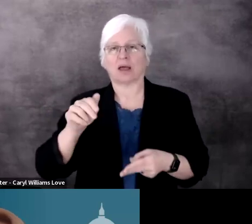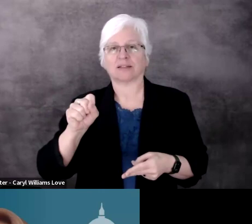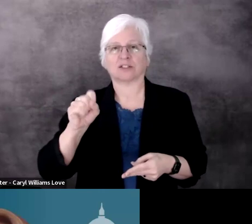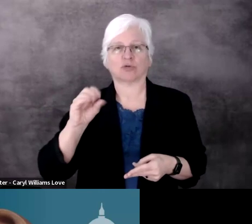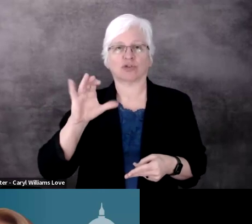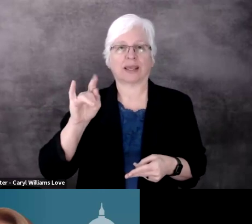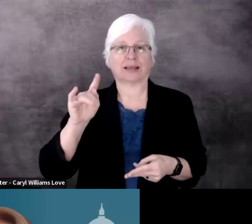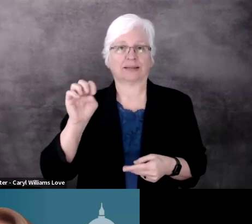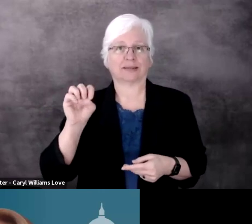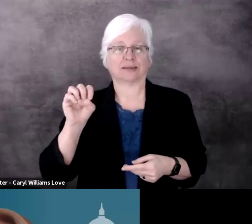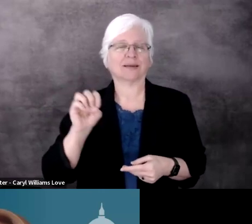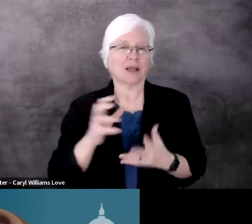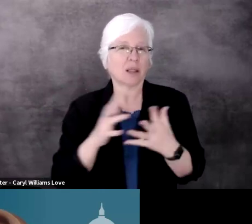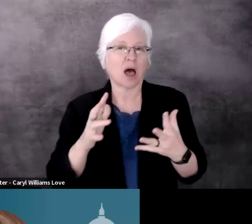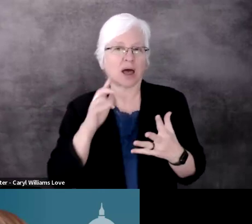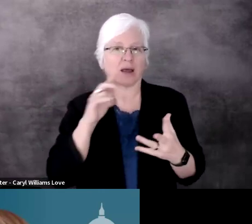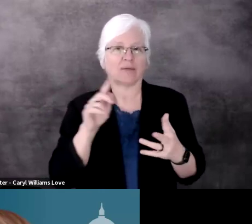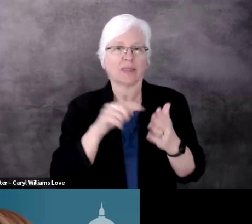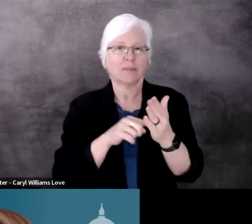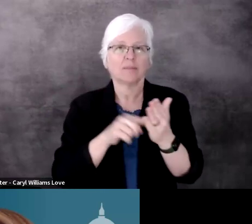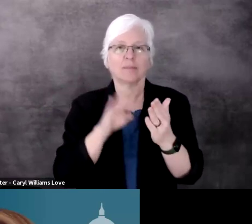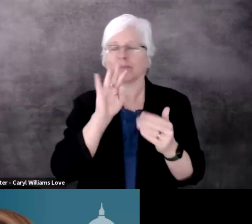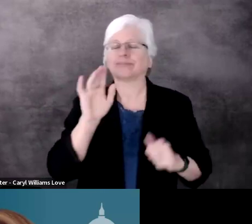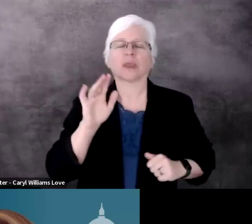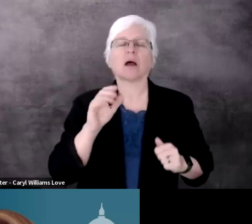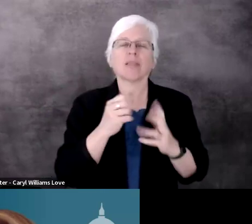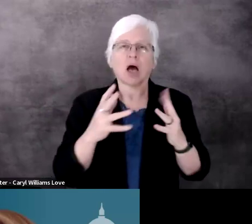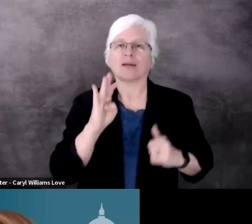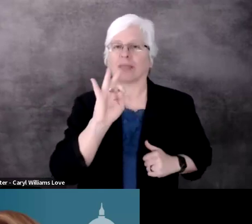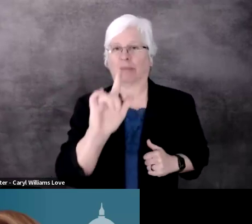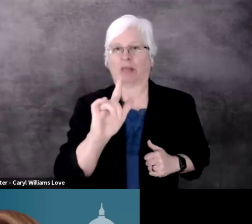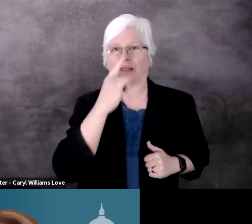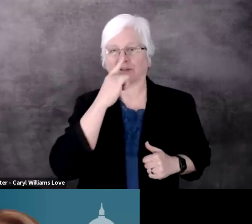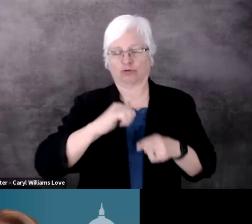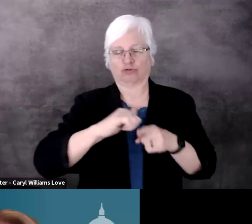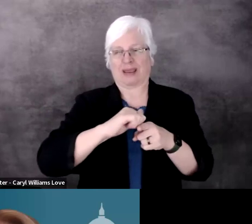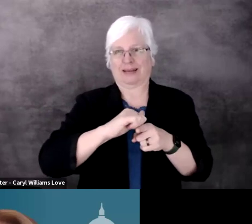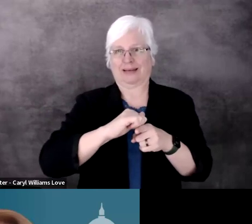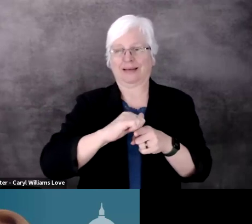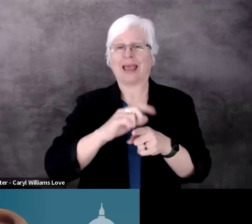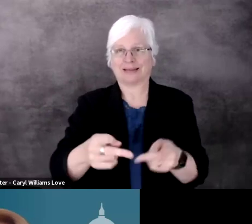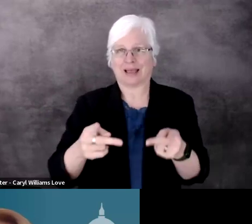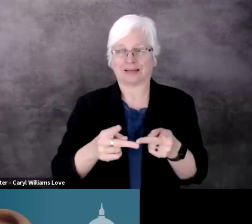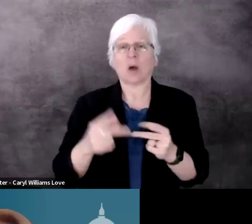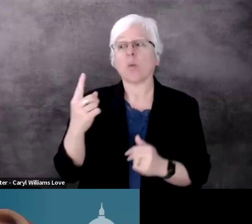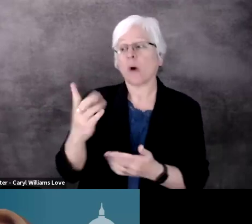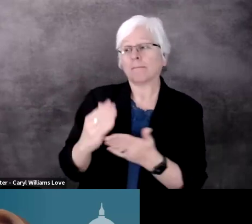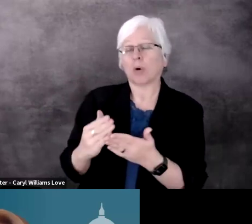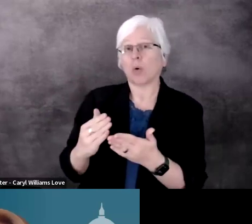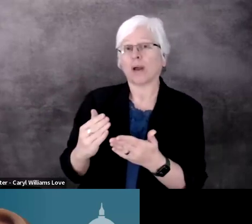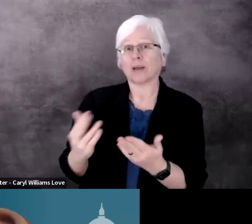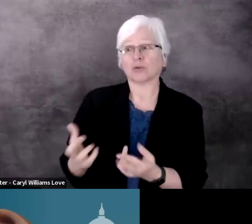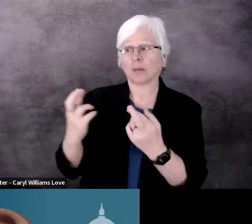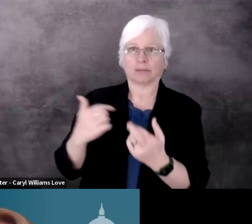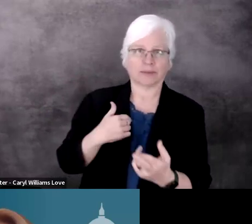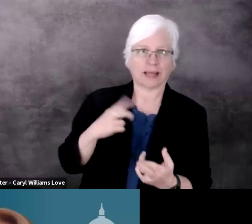is really about training and training sites for professional. The one component they had as a recommendation I did, which was the